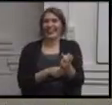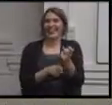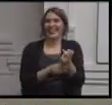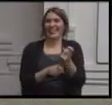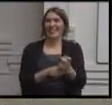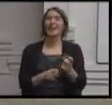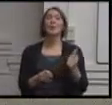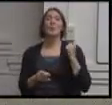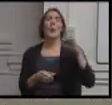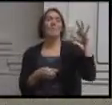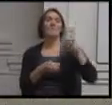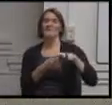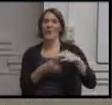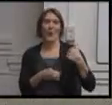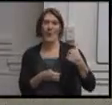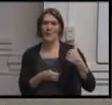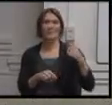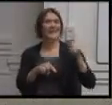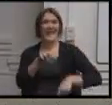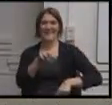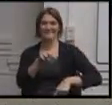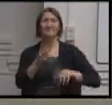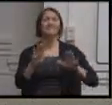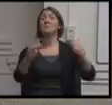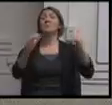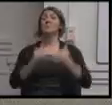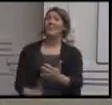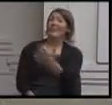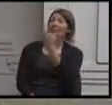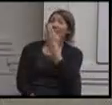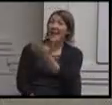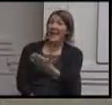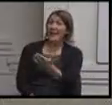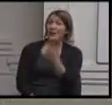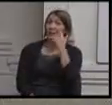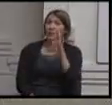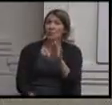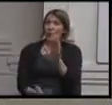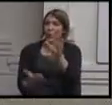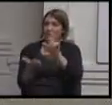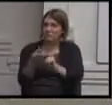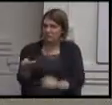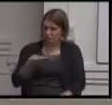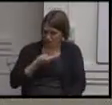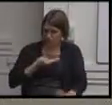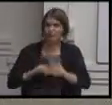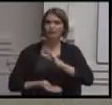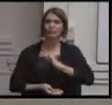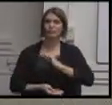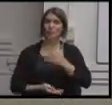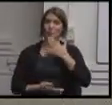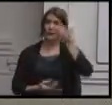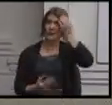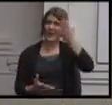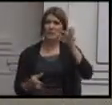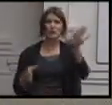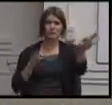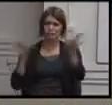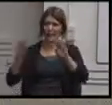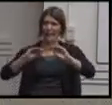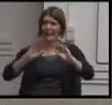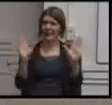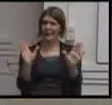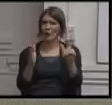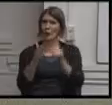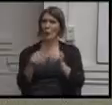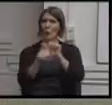you won't vote. So, I want to thank you very much for the materials that you provided to us. The explanation and the